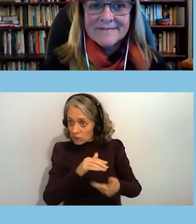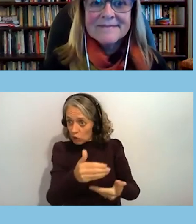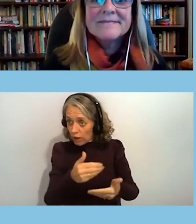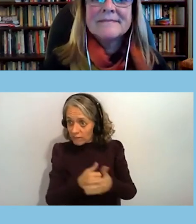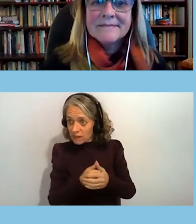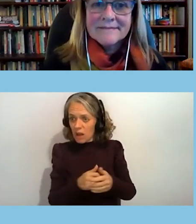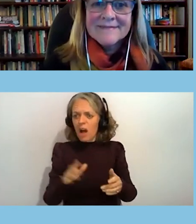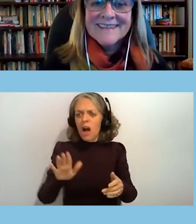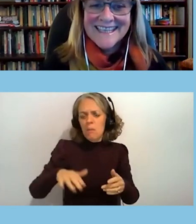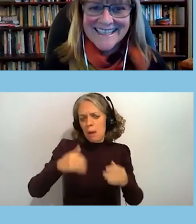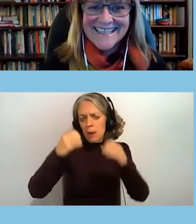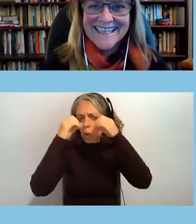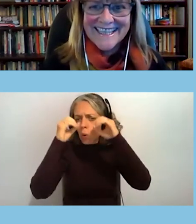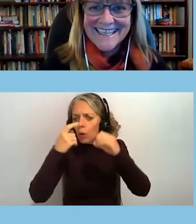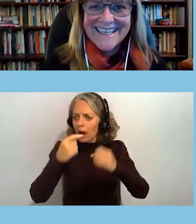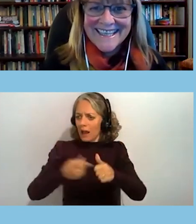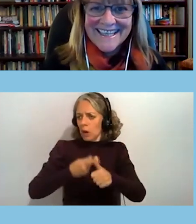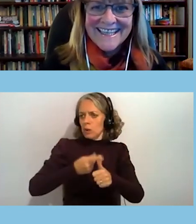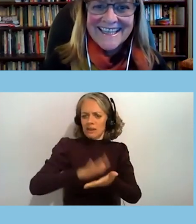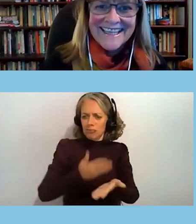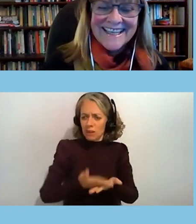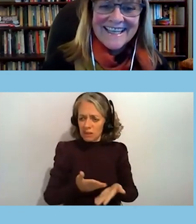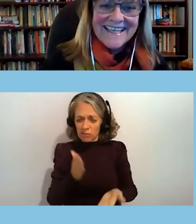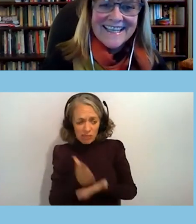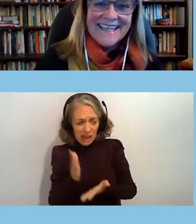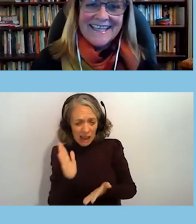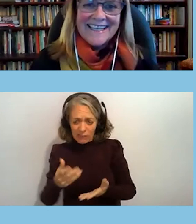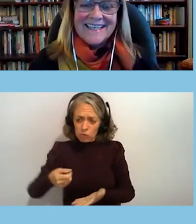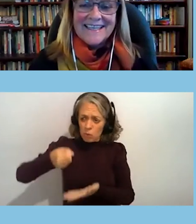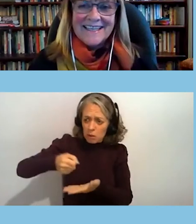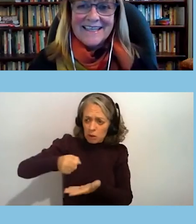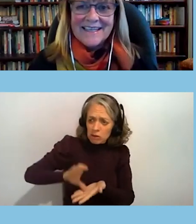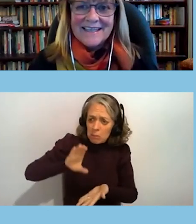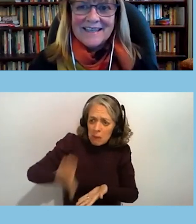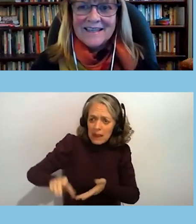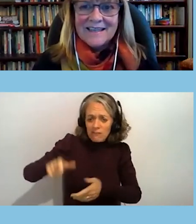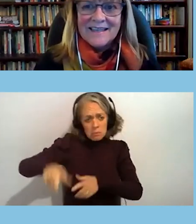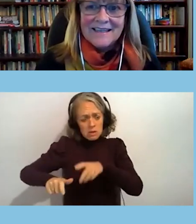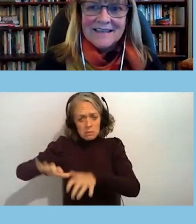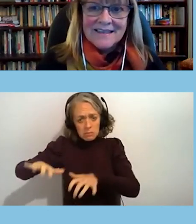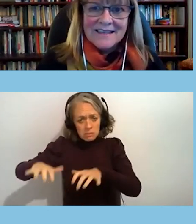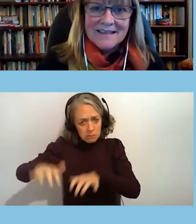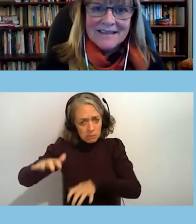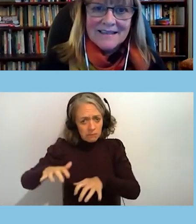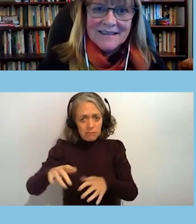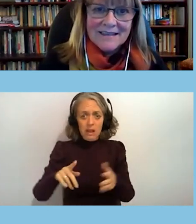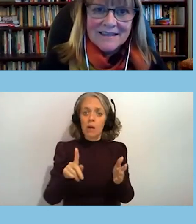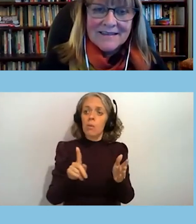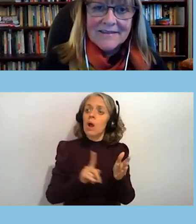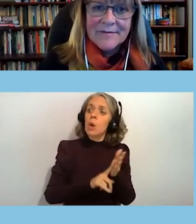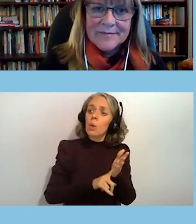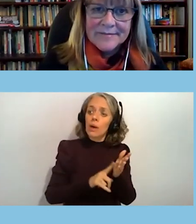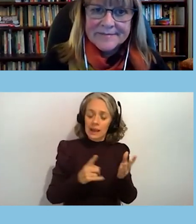get Google to do that for you? Do you really need to budget for that? And I feel that what Louise has done tonight in terms of thinking about